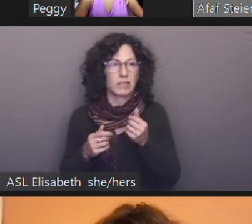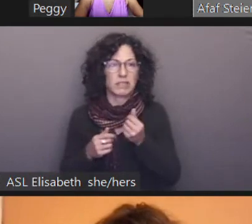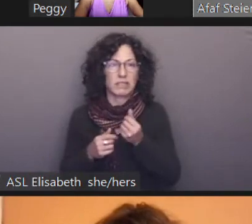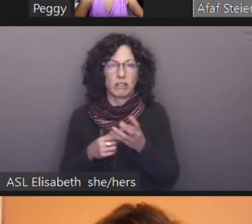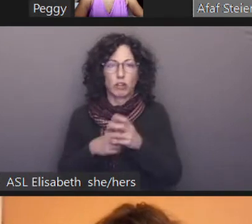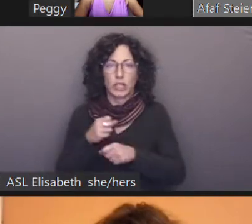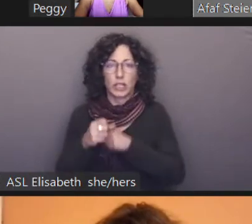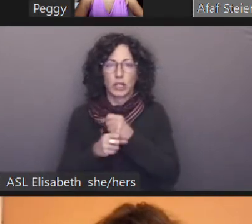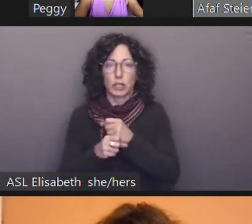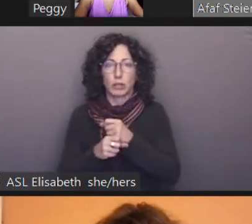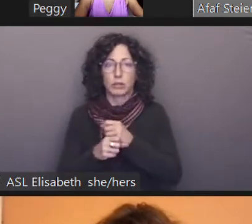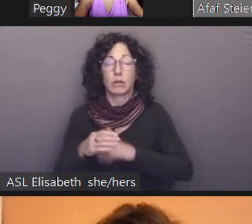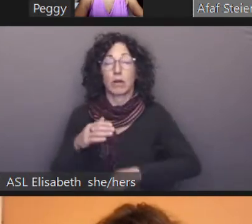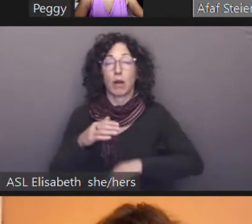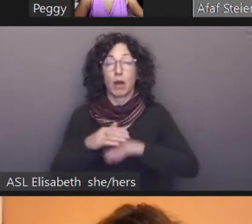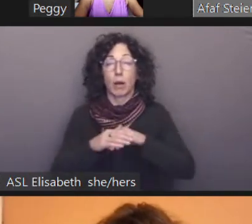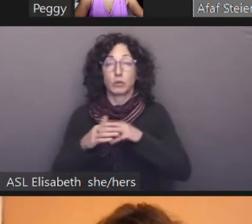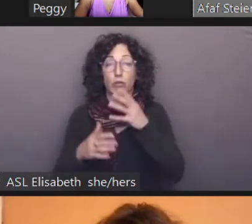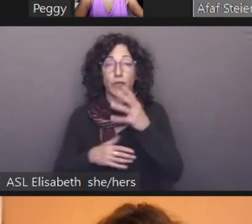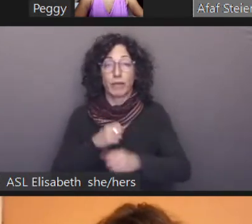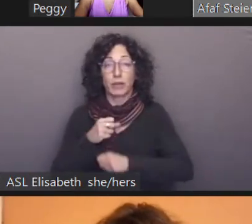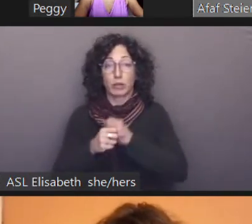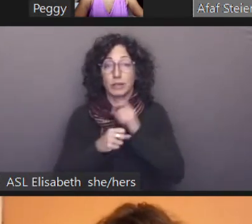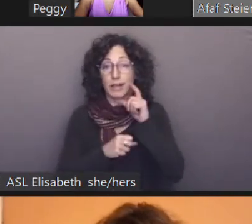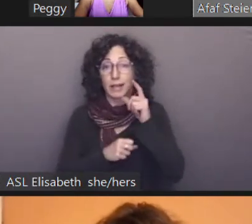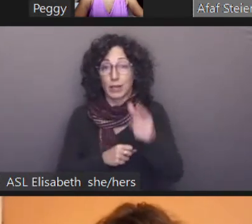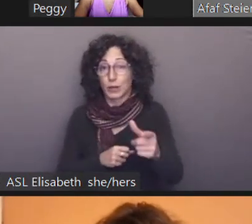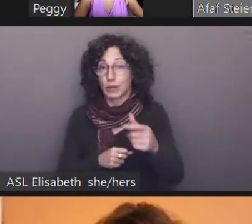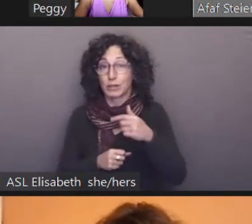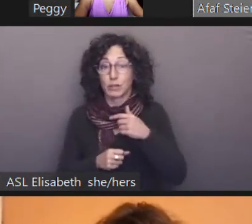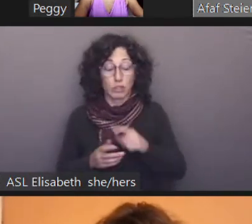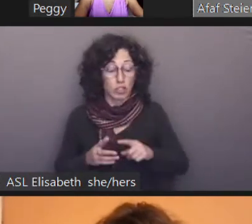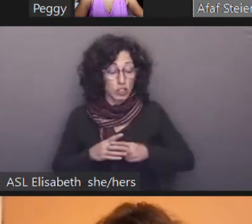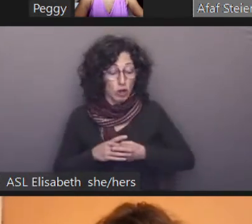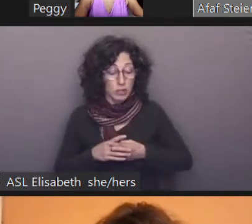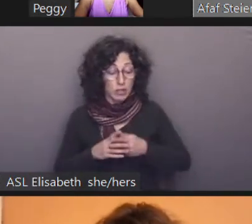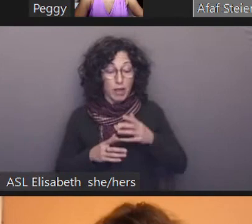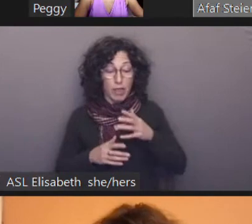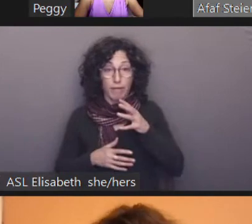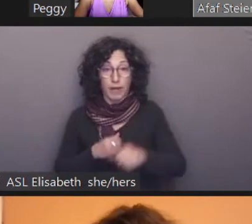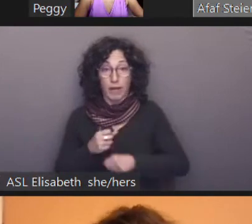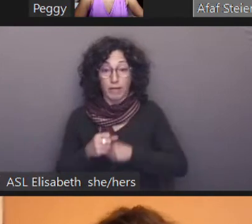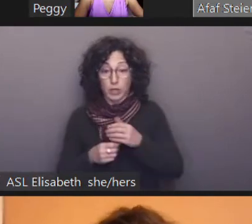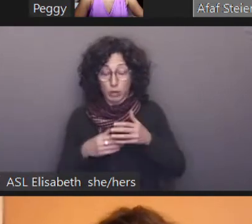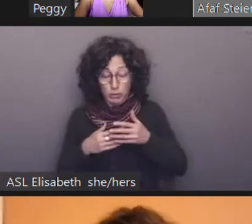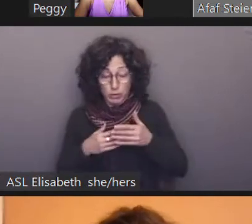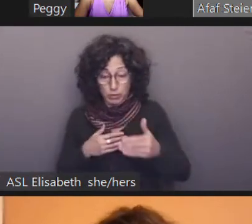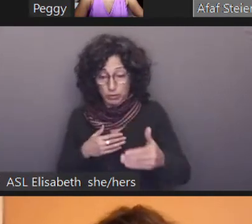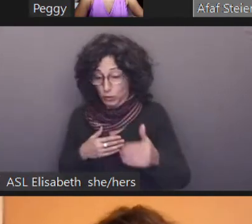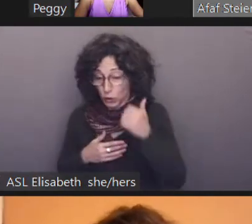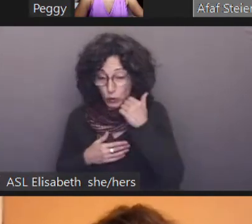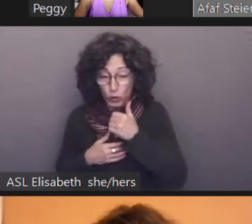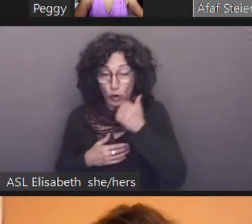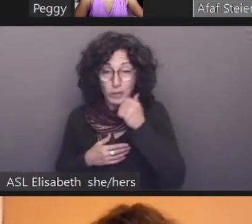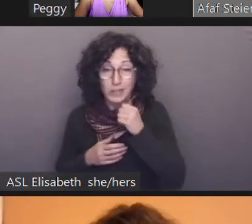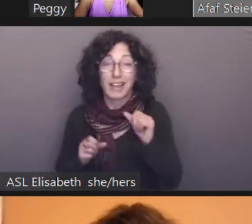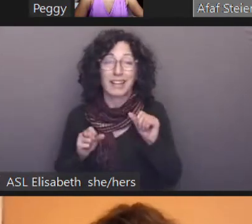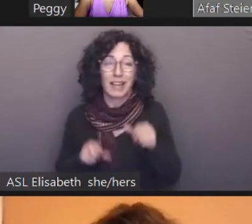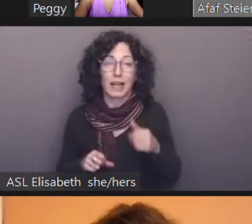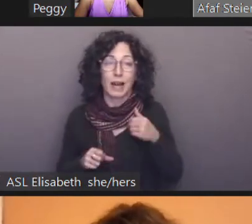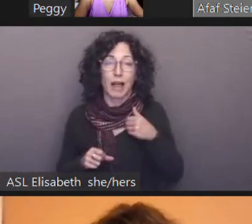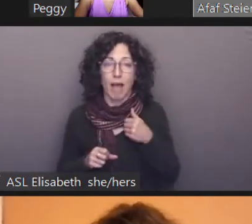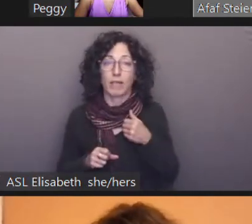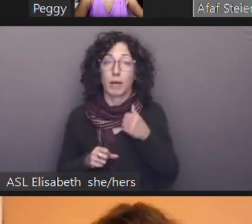to 5 years later, it is well known that girls can have irregular periods for a variety